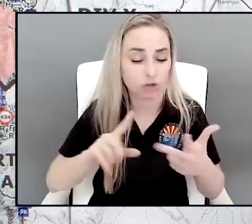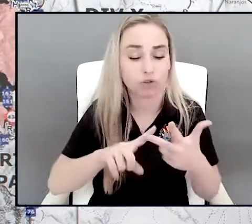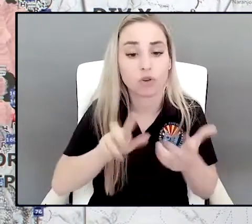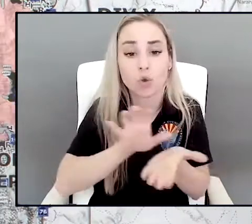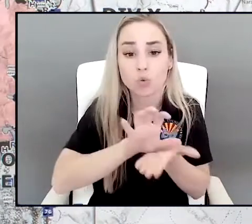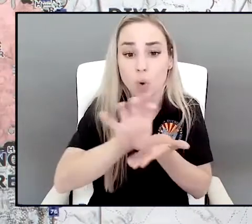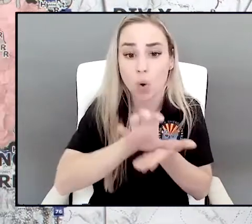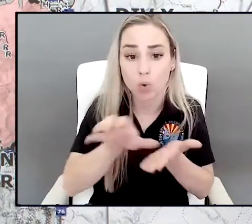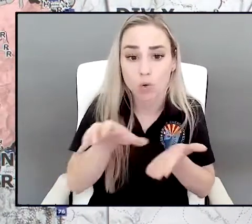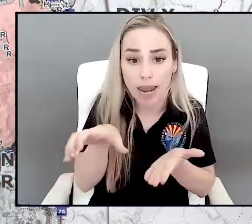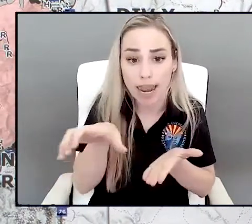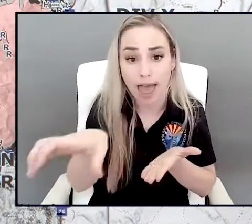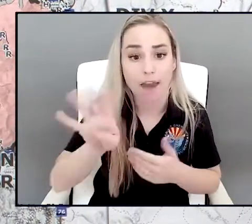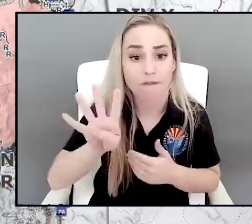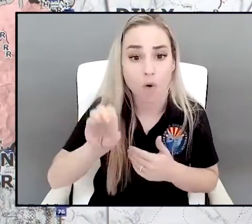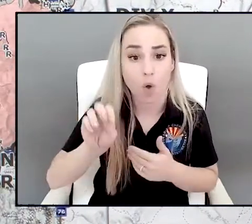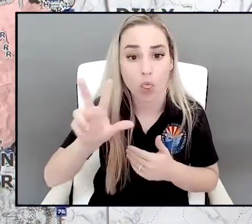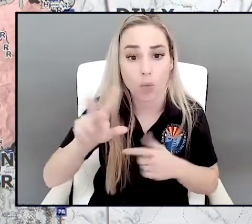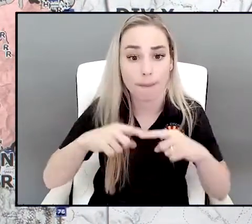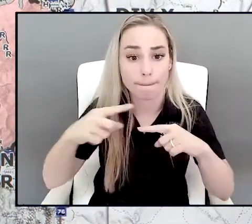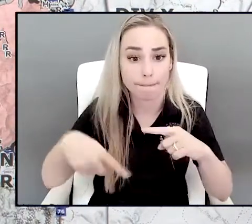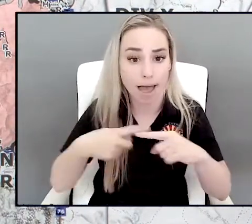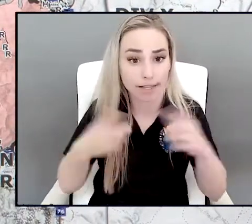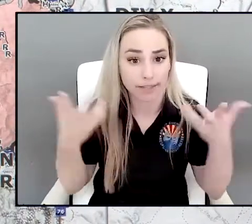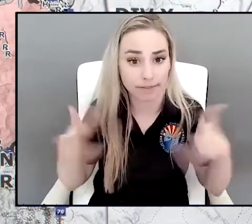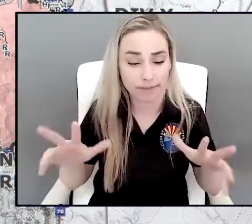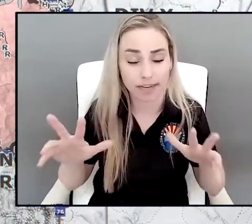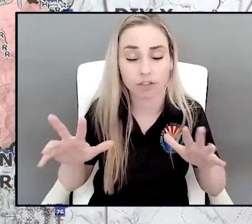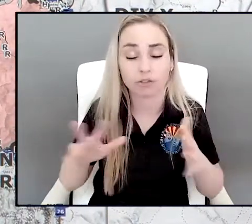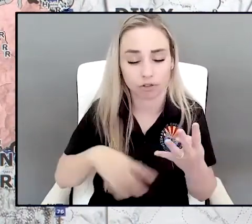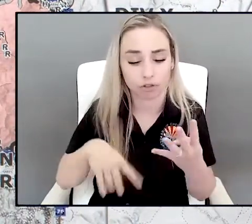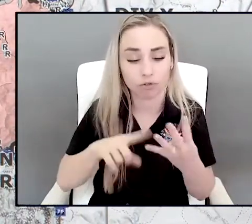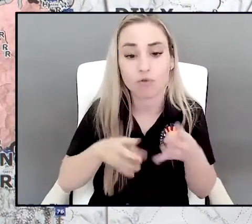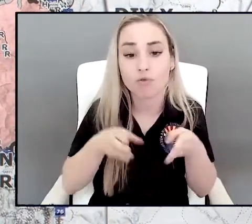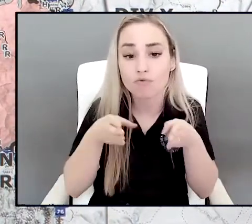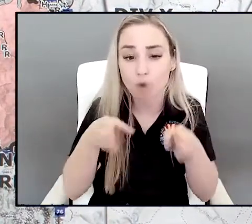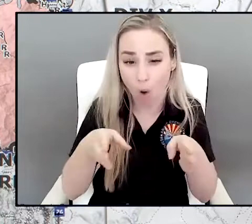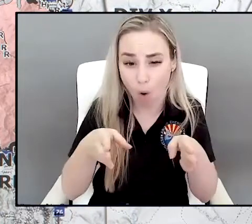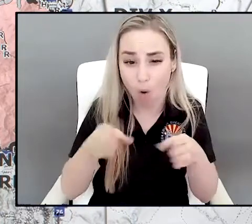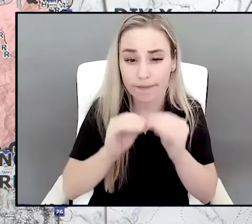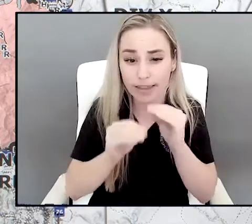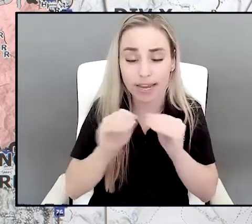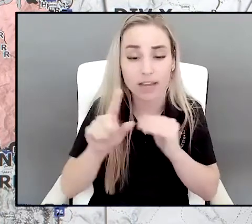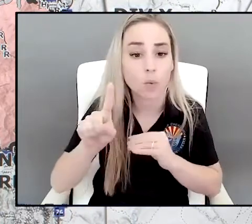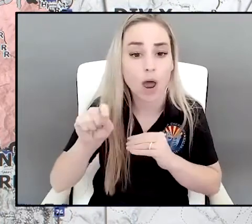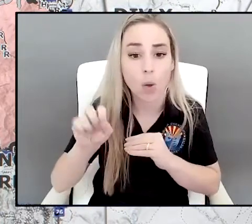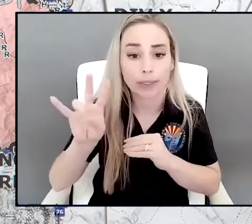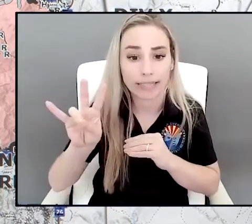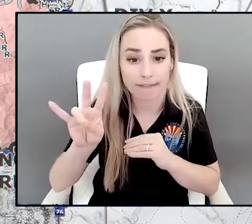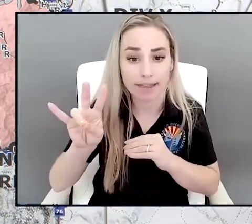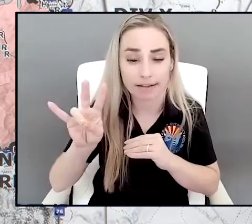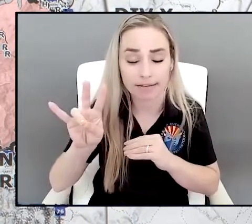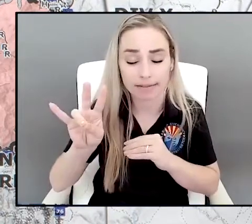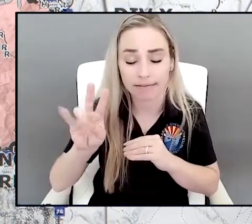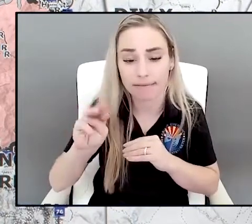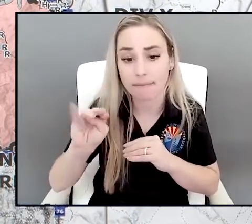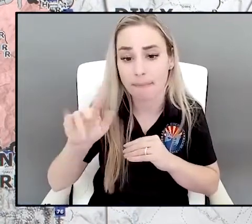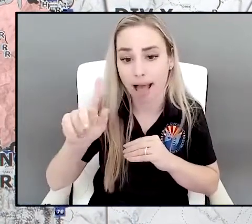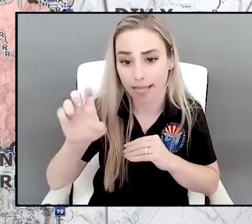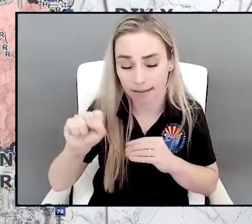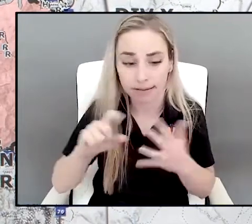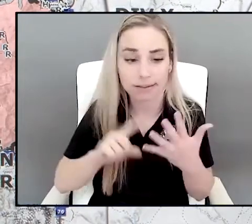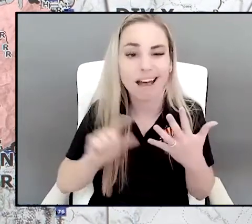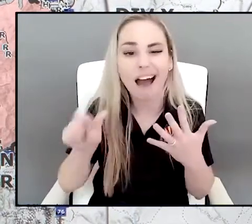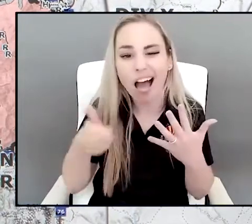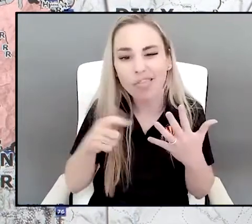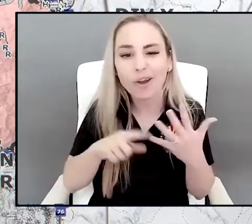line, 403 miles. Roads that were just used as line, 107 miles. And then the other